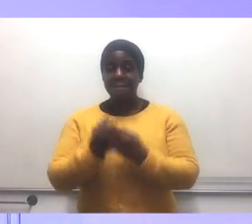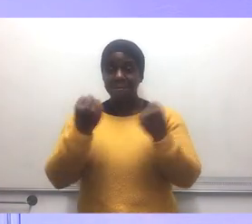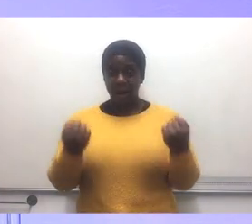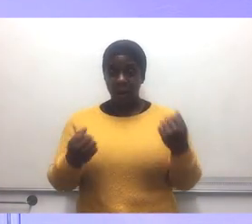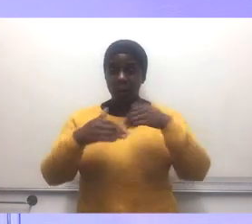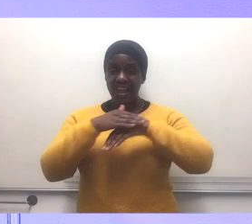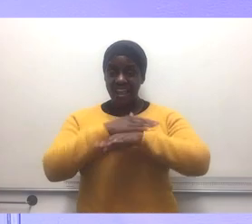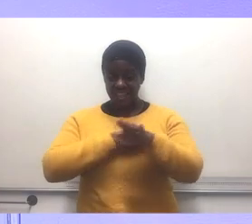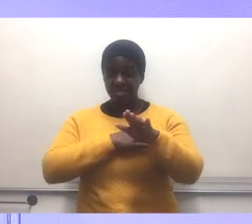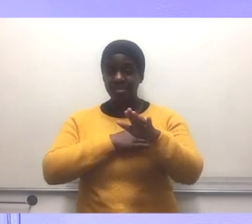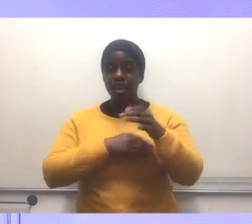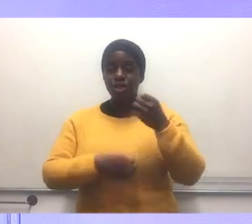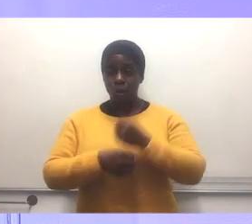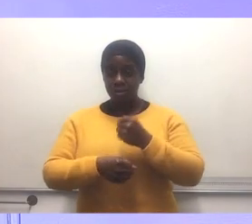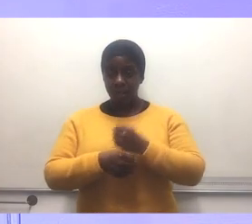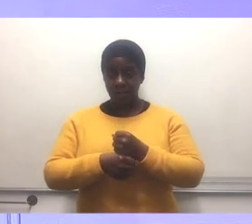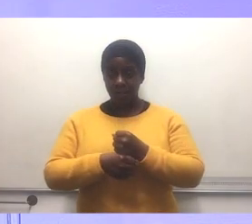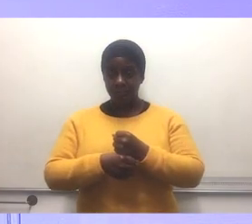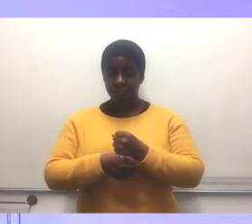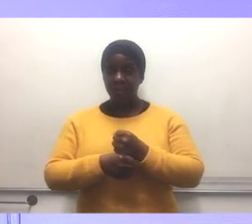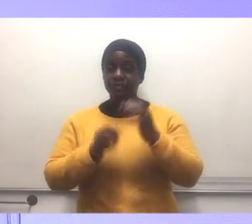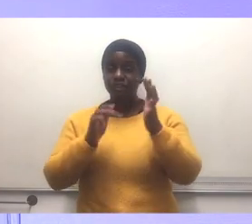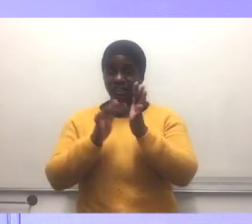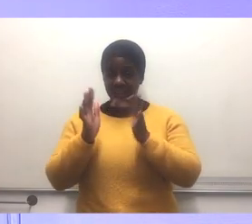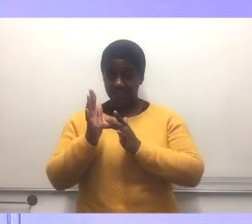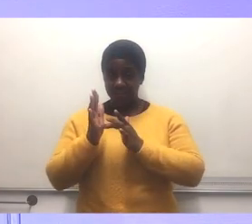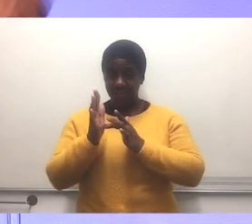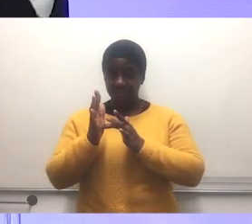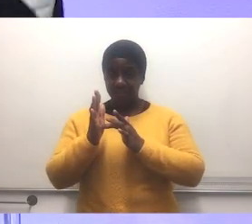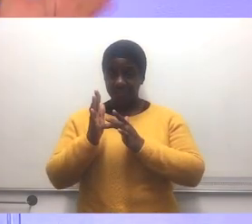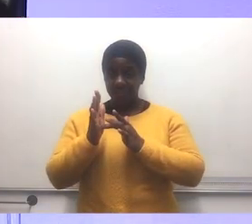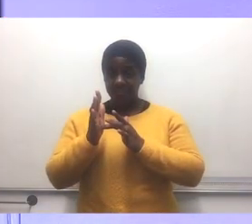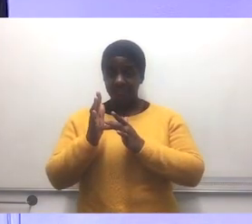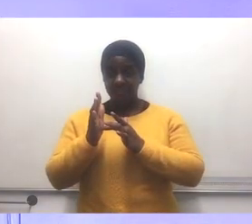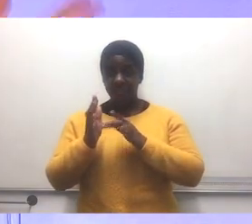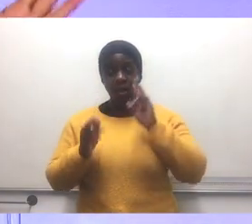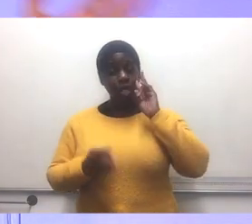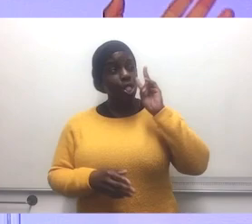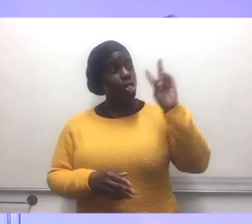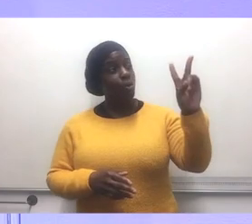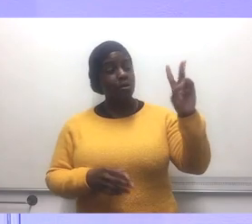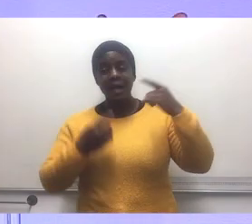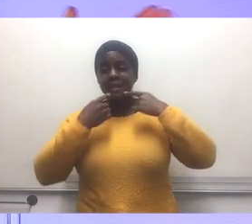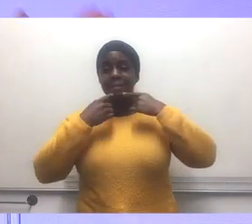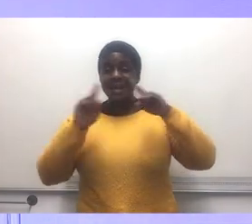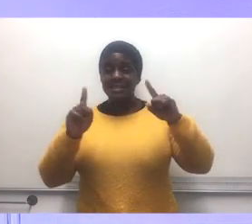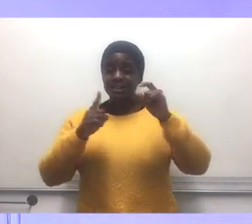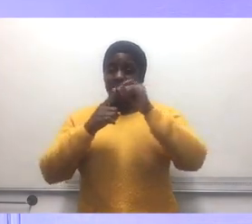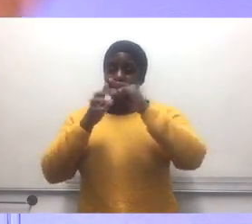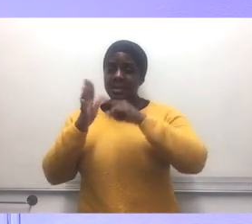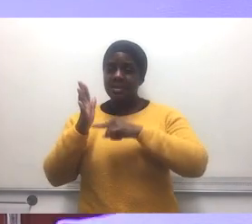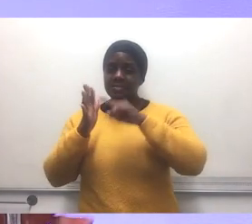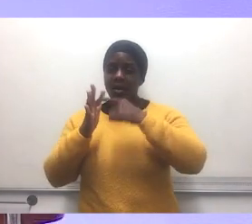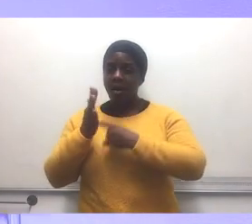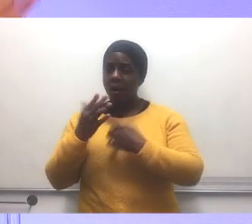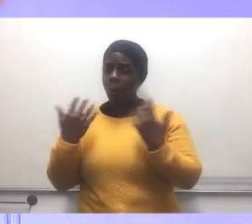in the gospel of Jesus. And as I look at the message of Peter, what a